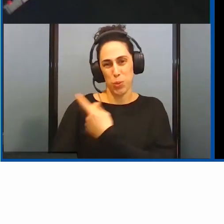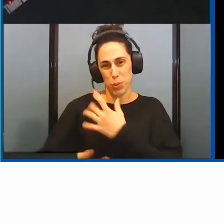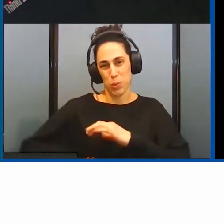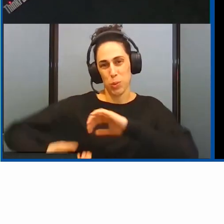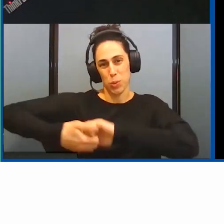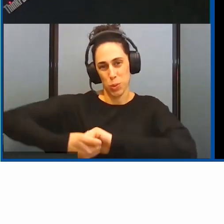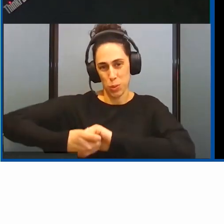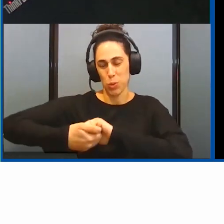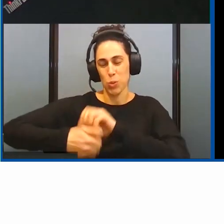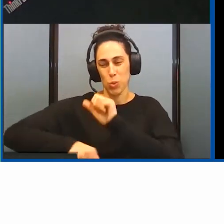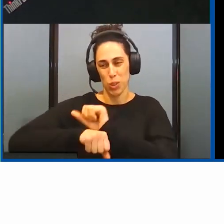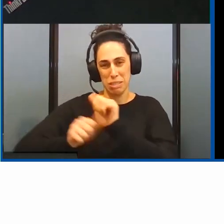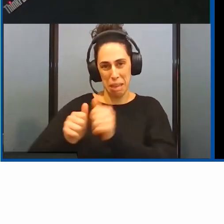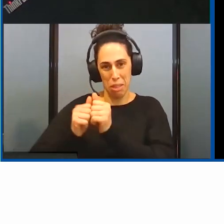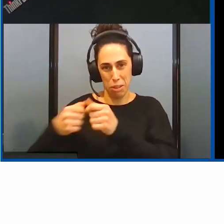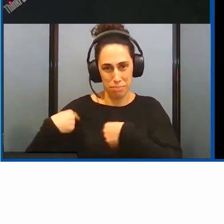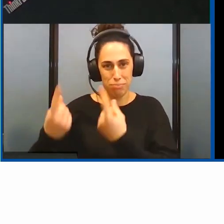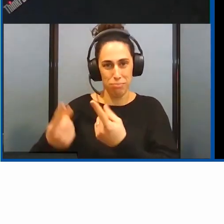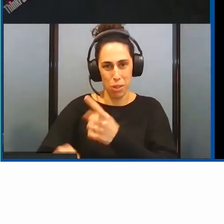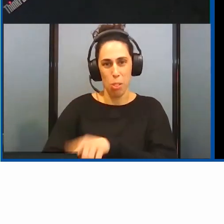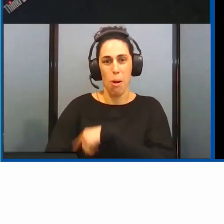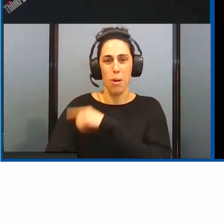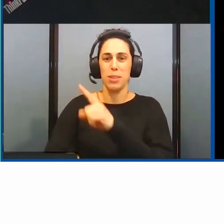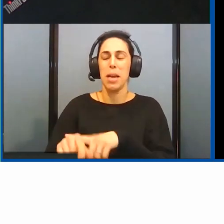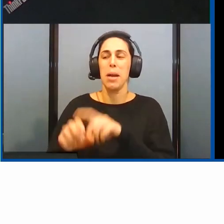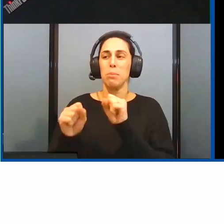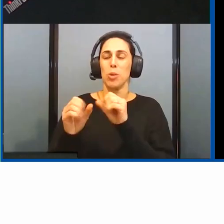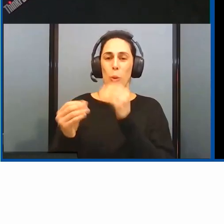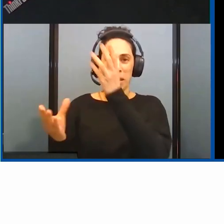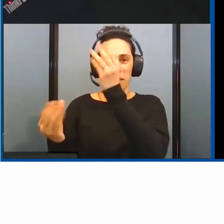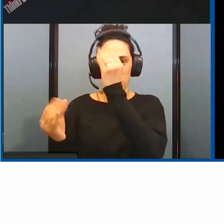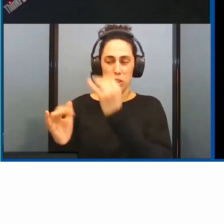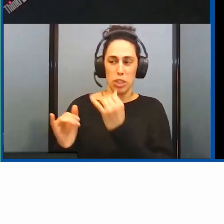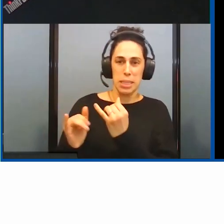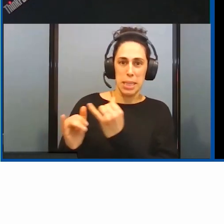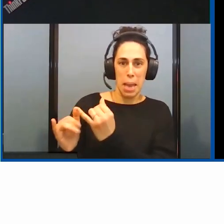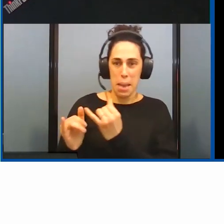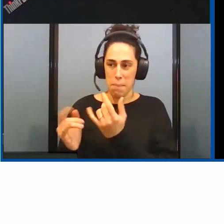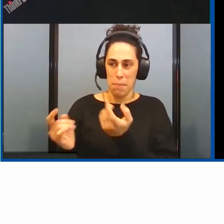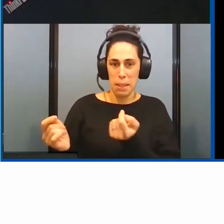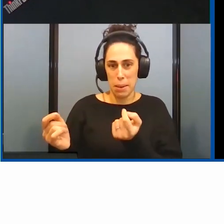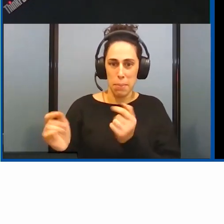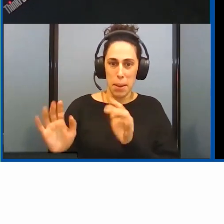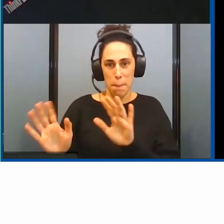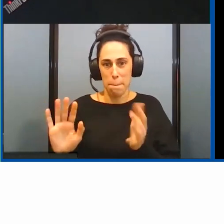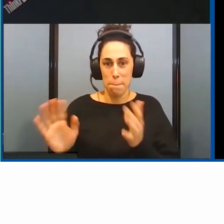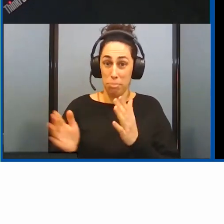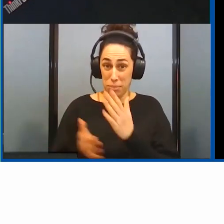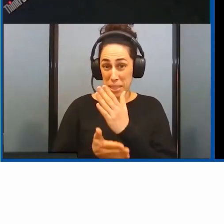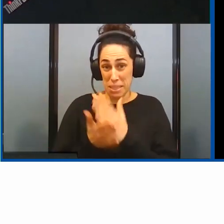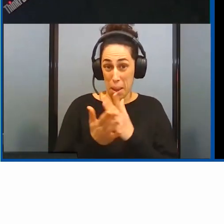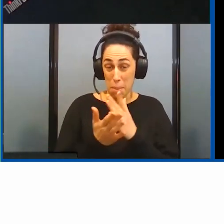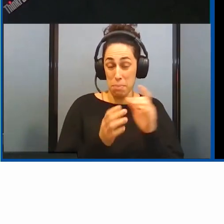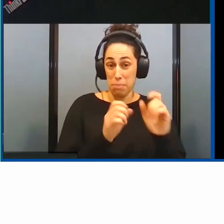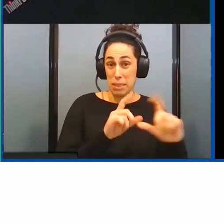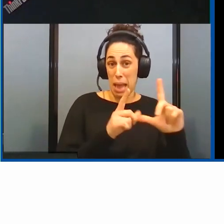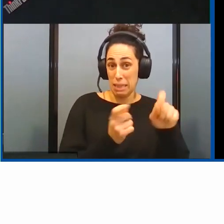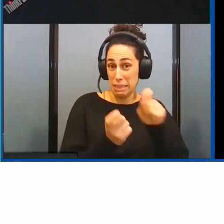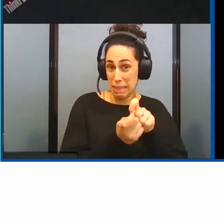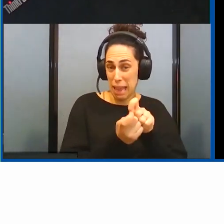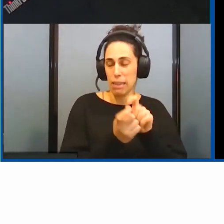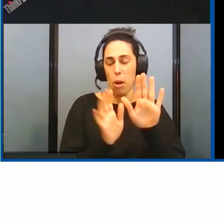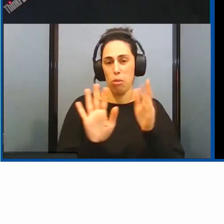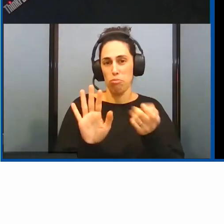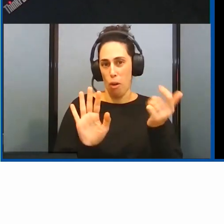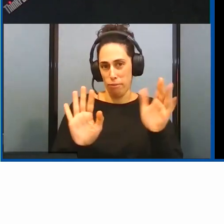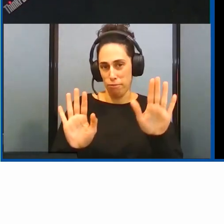now they've been split up again. But I'm going to cover kind of our concept of children's rights. I'm also going to talk about other child and